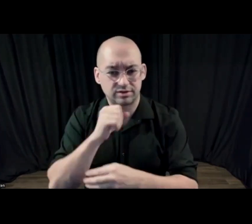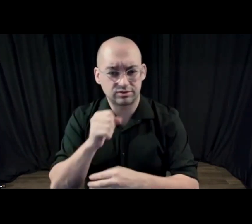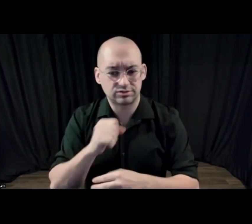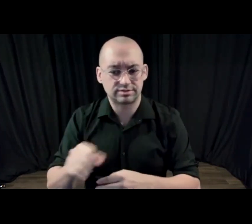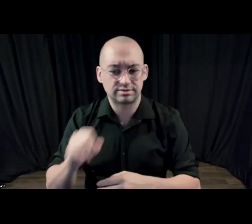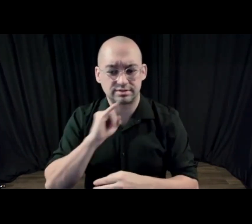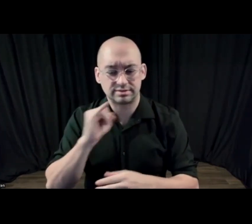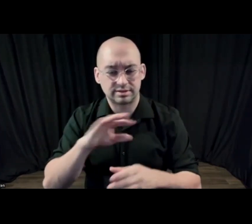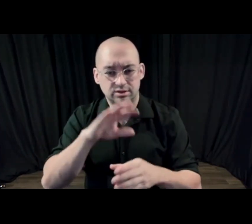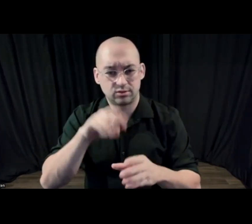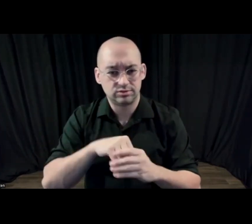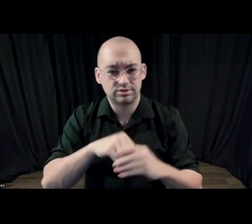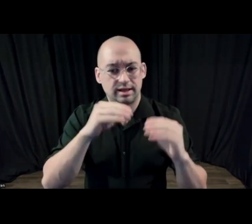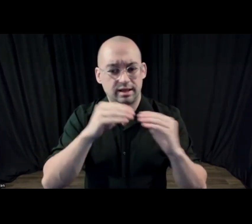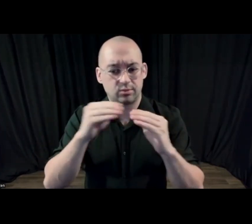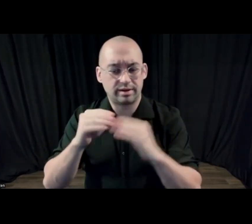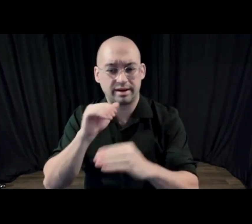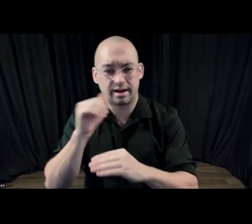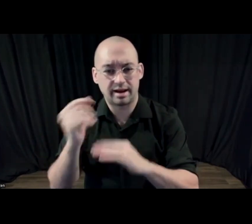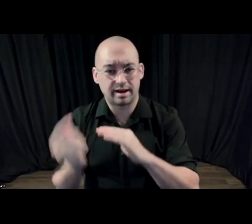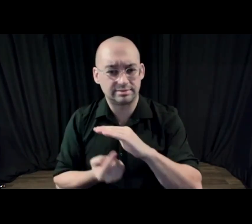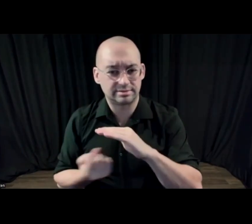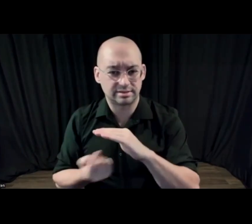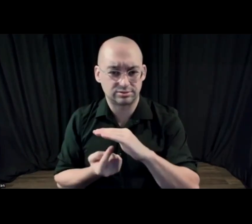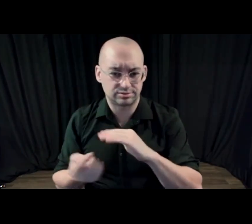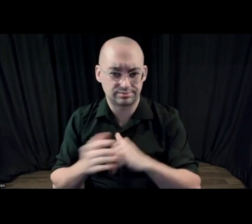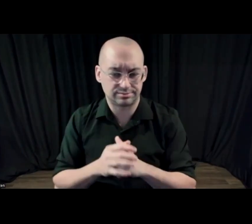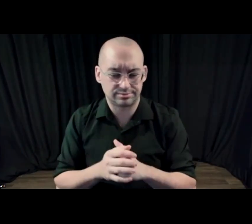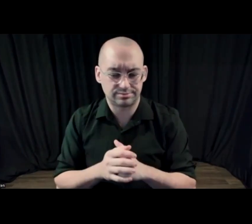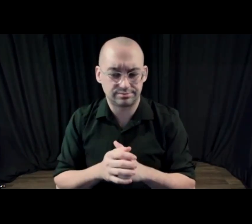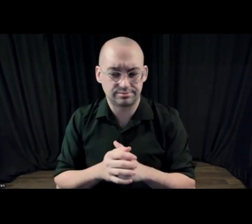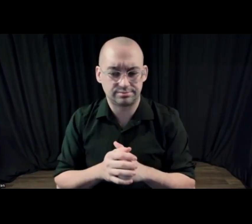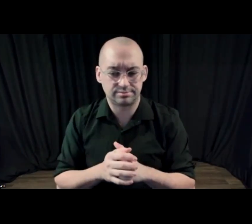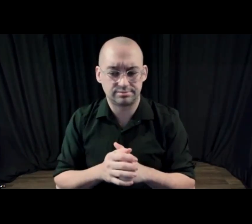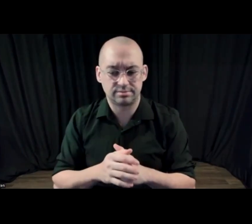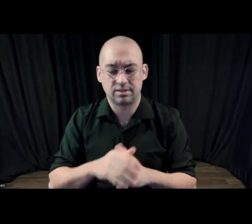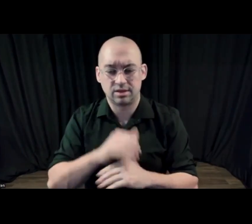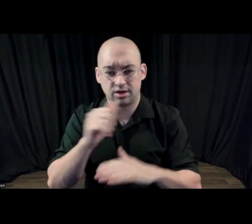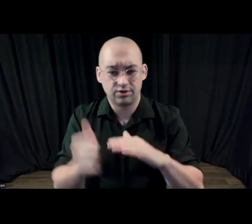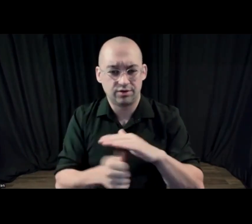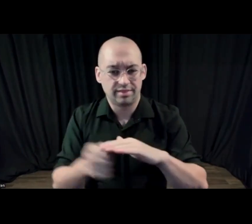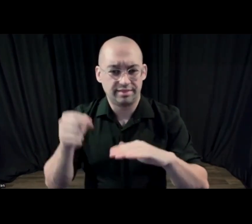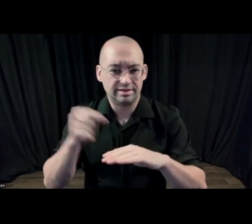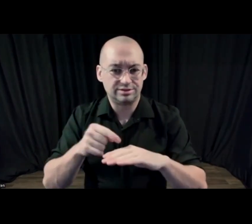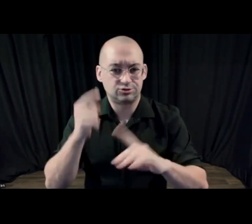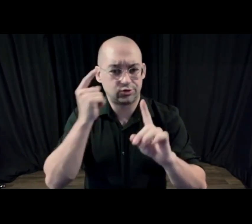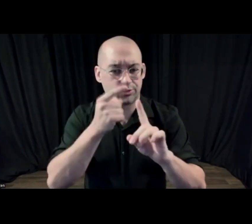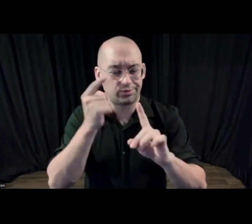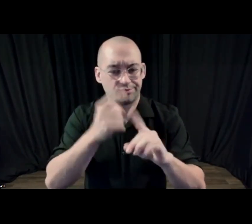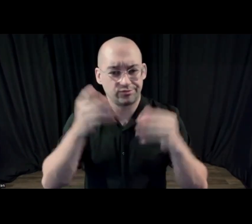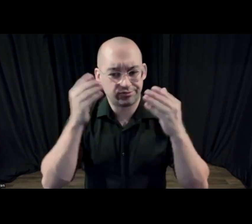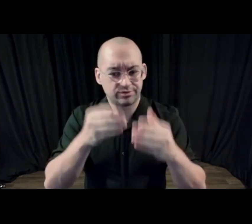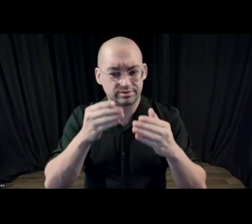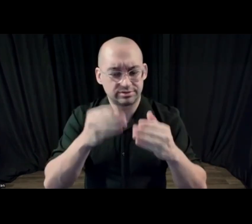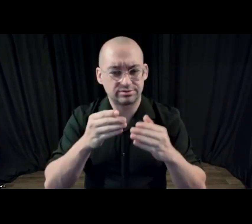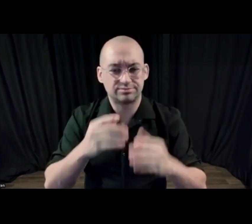and equity, not isolation. And under this goal is really where we've been focused from the